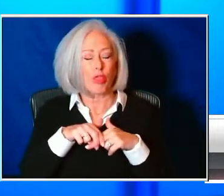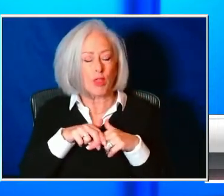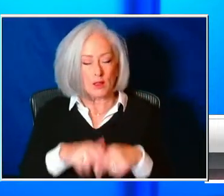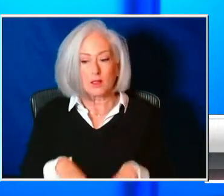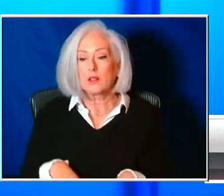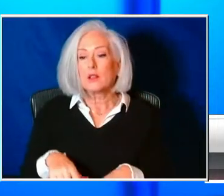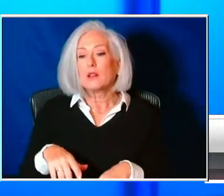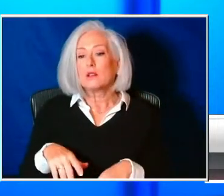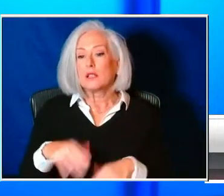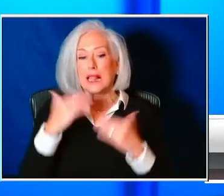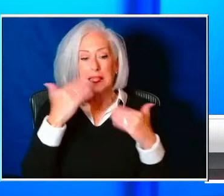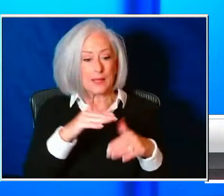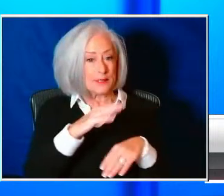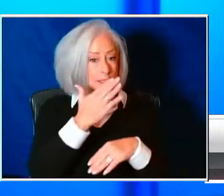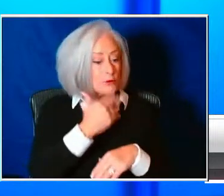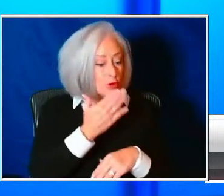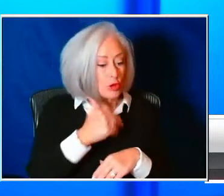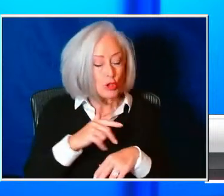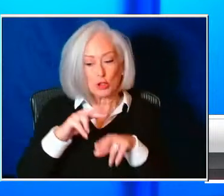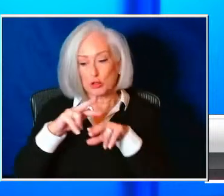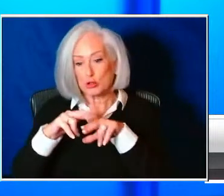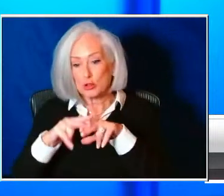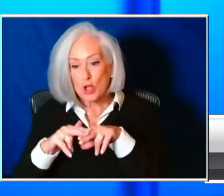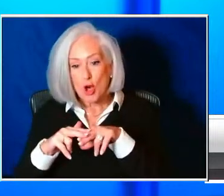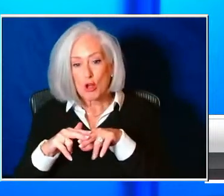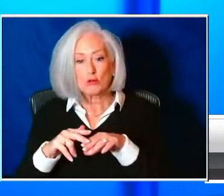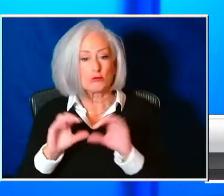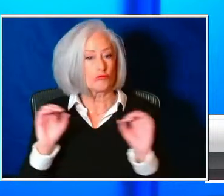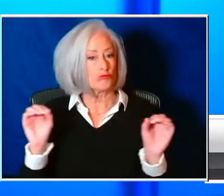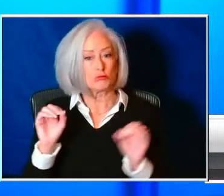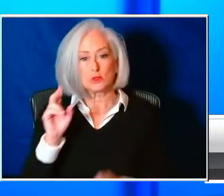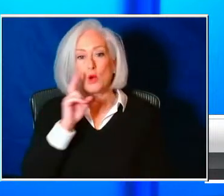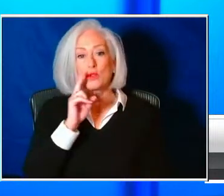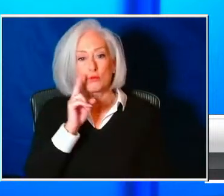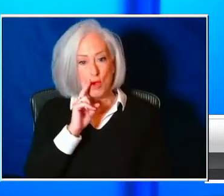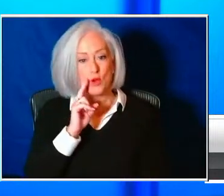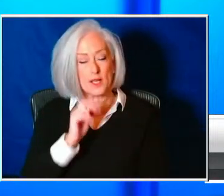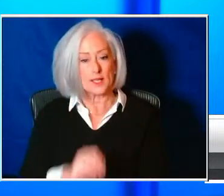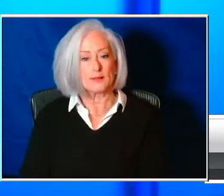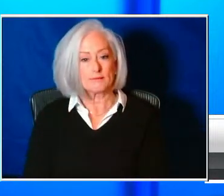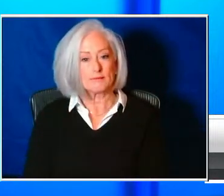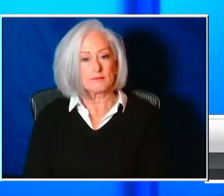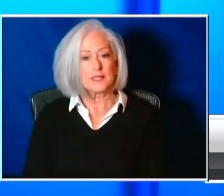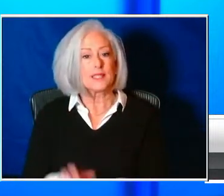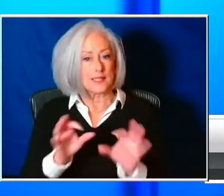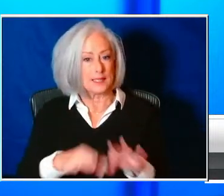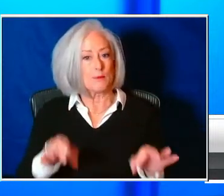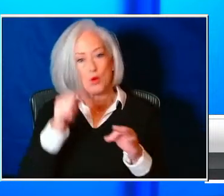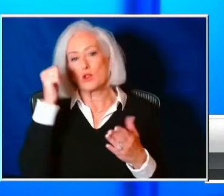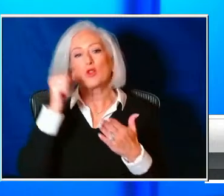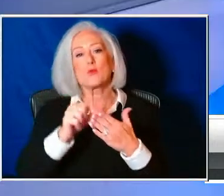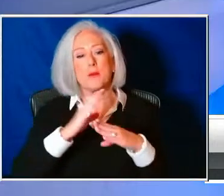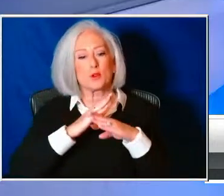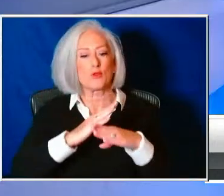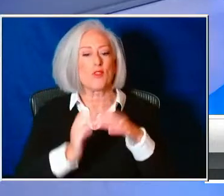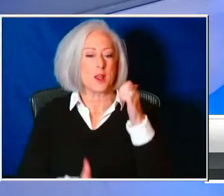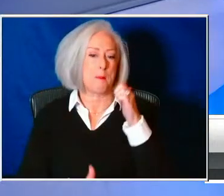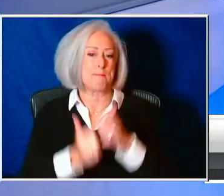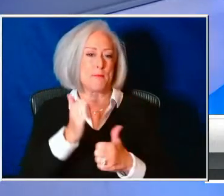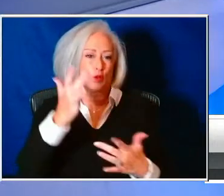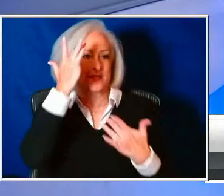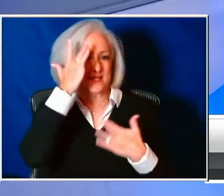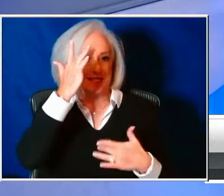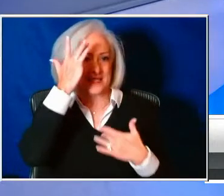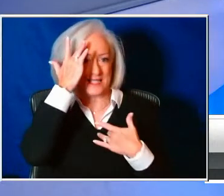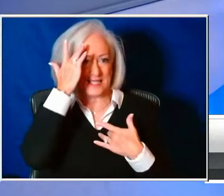limiting salt. Those are all things that we all need to be mindful of preventing most diseases. So Jill has a good head